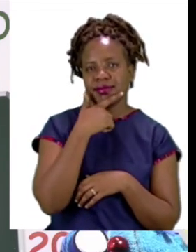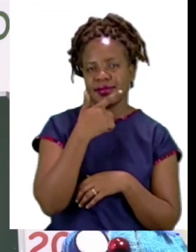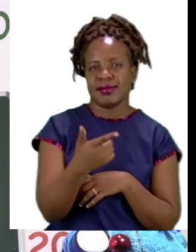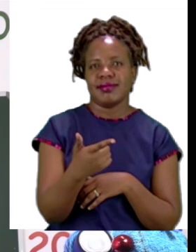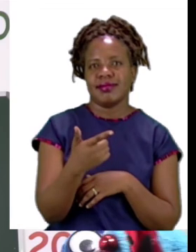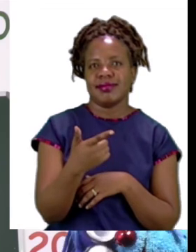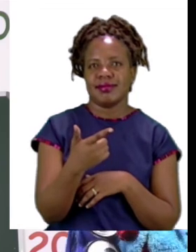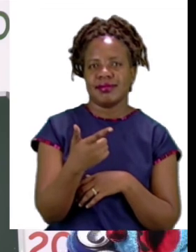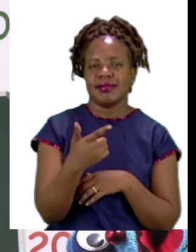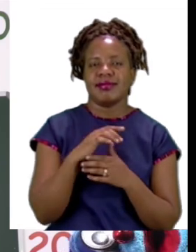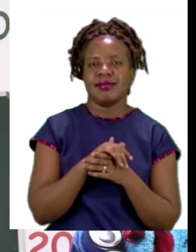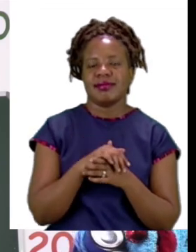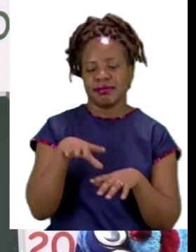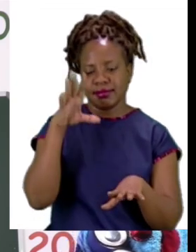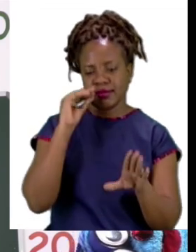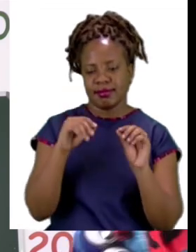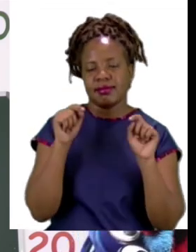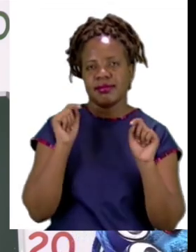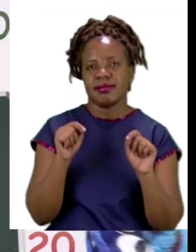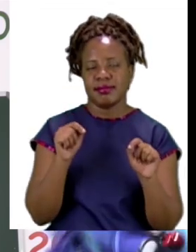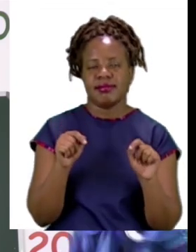you for joining us today and